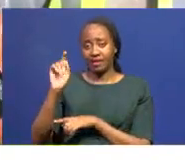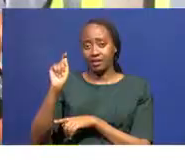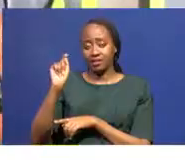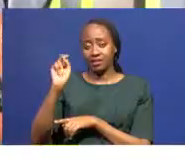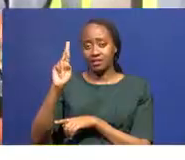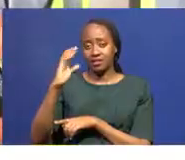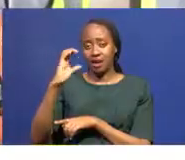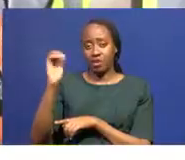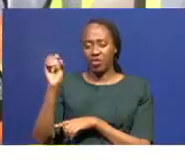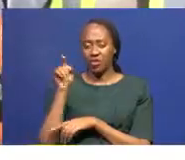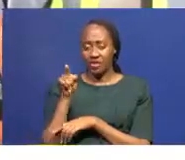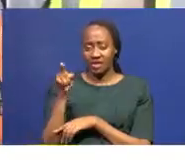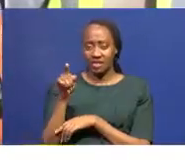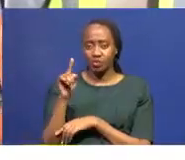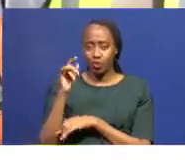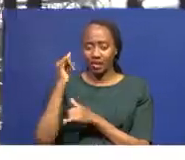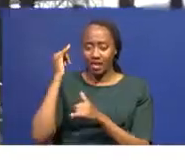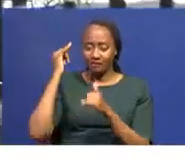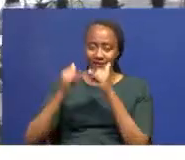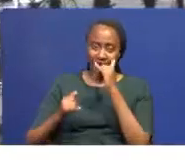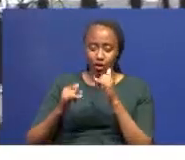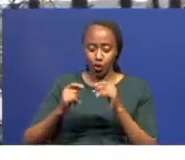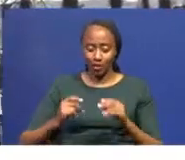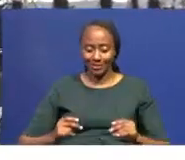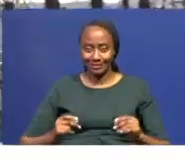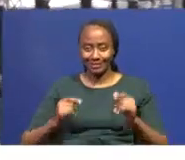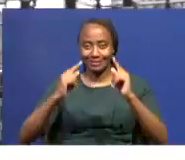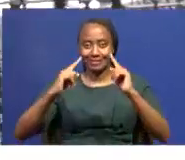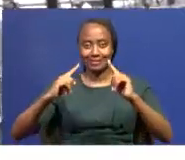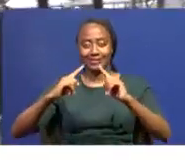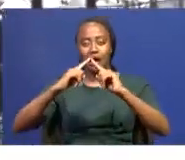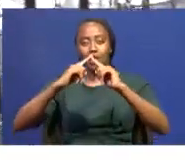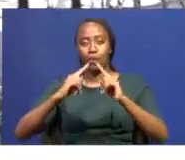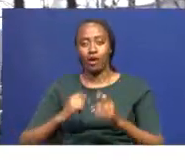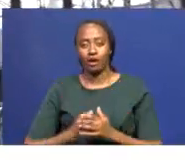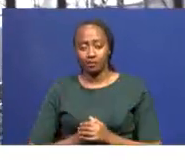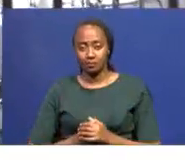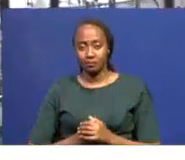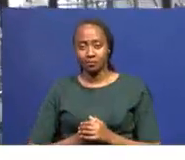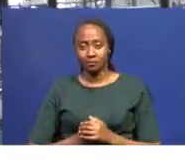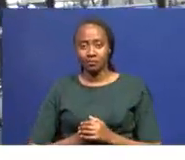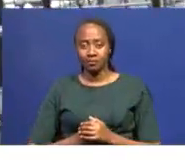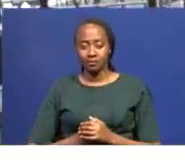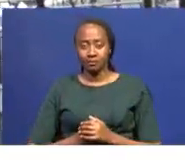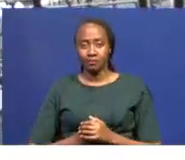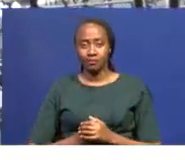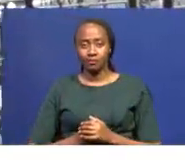last temporary tower. Trevor Ng'endo for Lunchtime News.